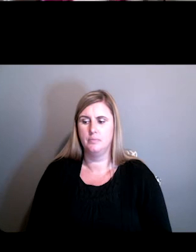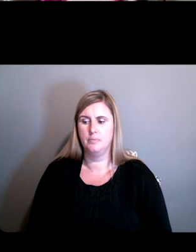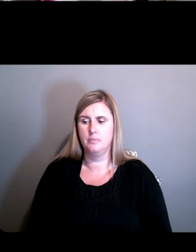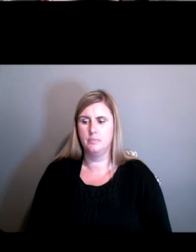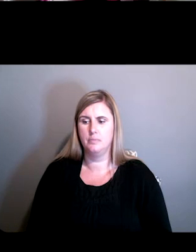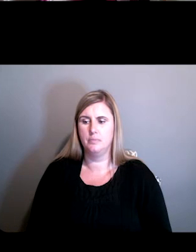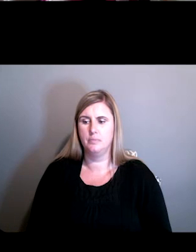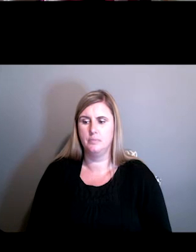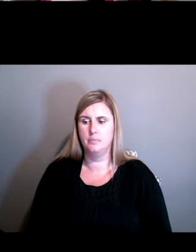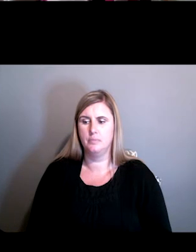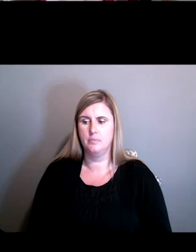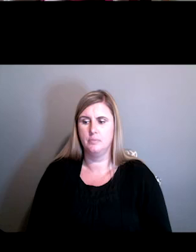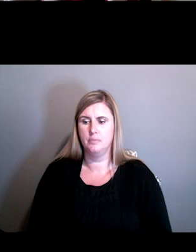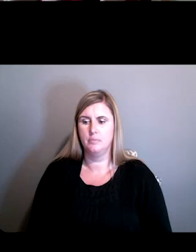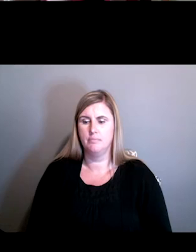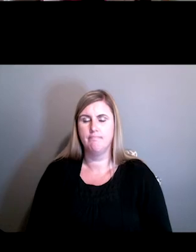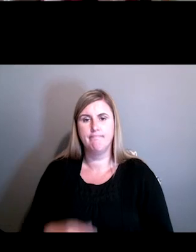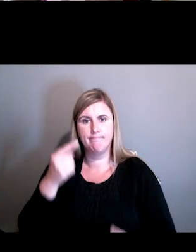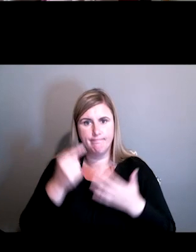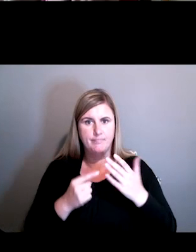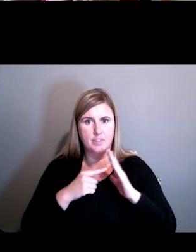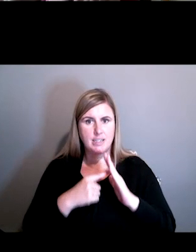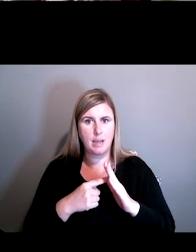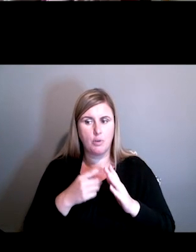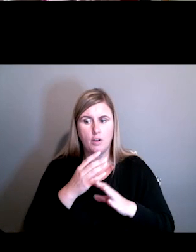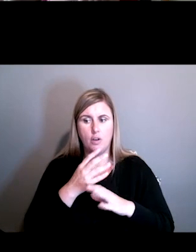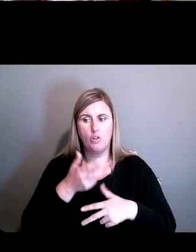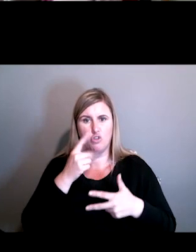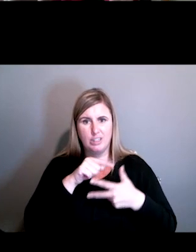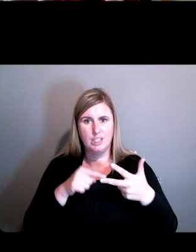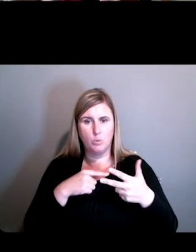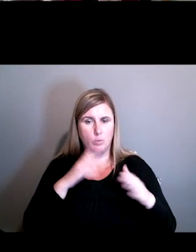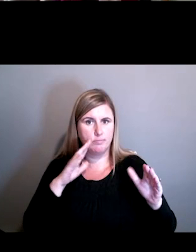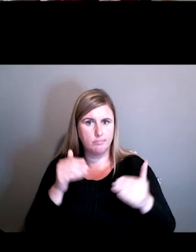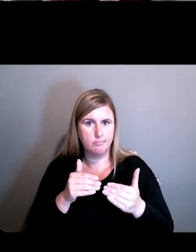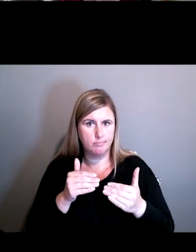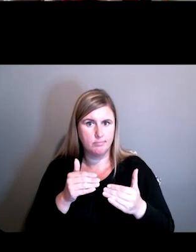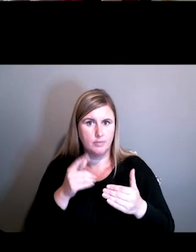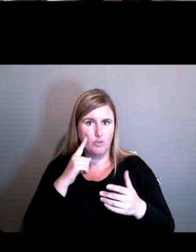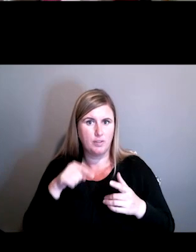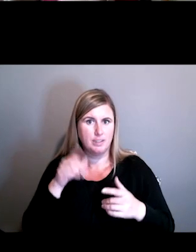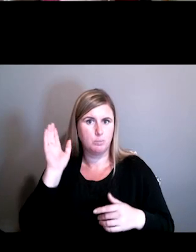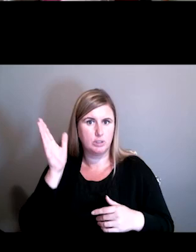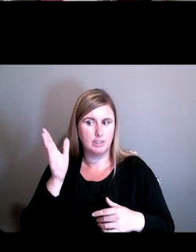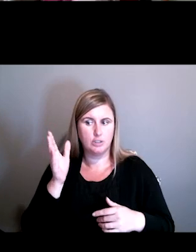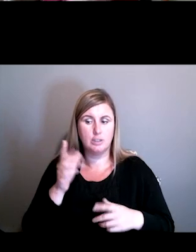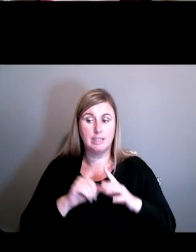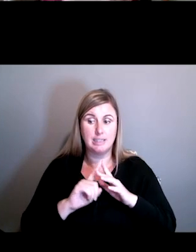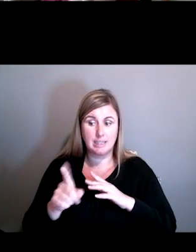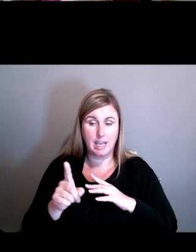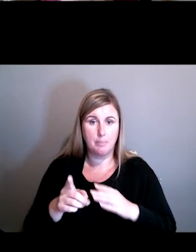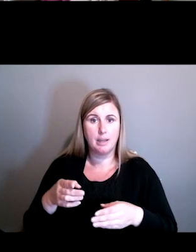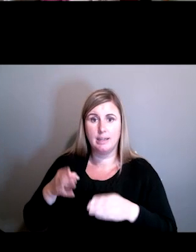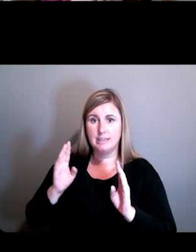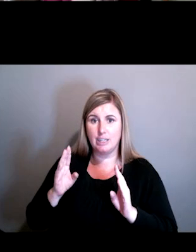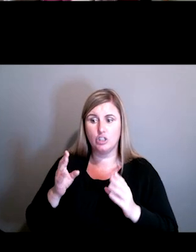So here are the examples of the 3 functions that we are primarily going to focus on for this presentation: escape, attention, and tangible.